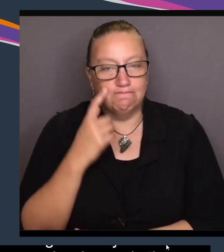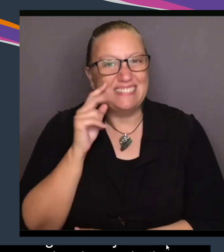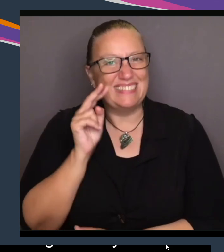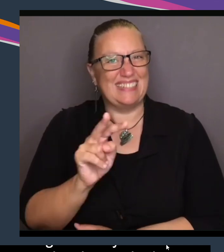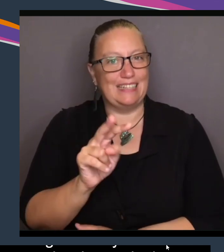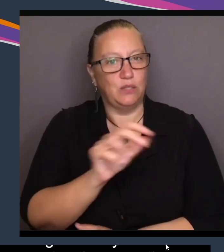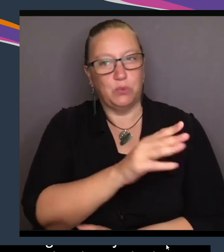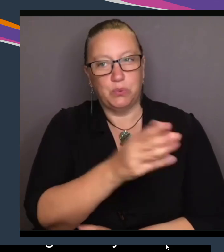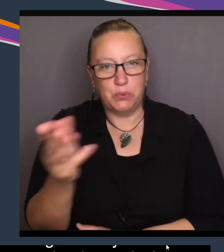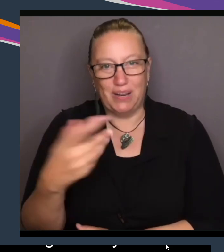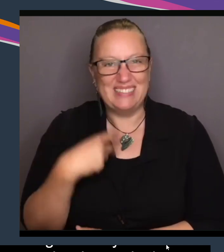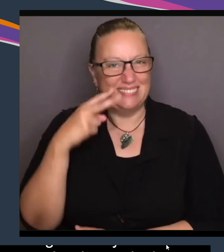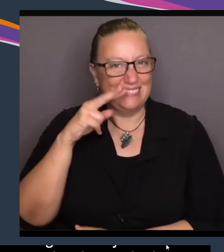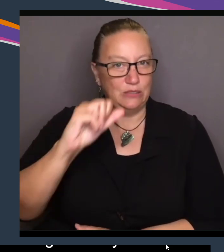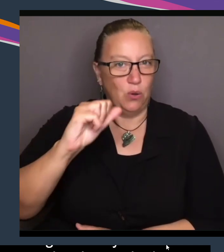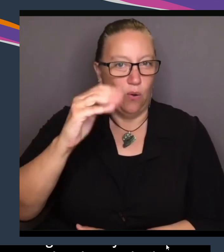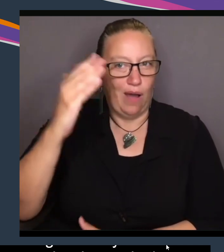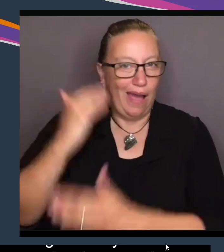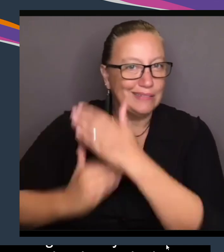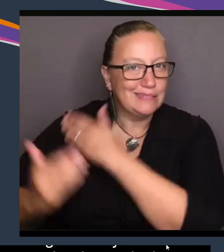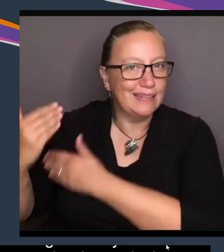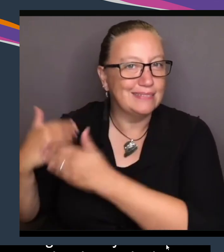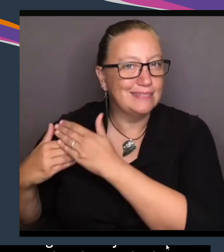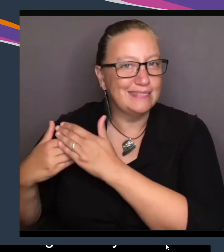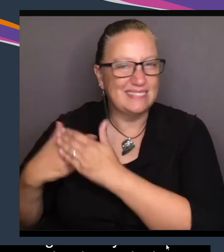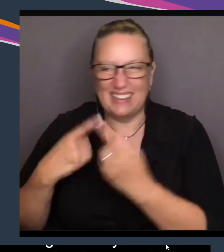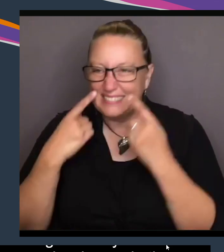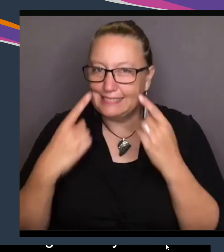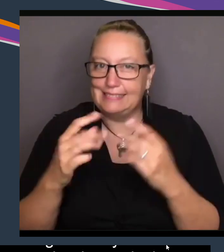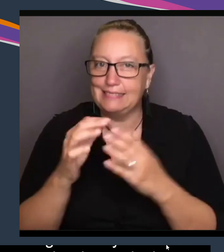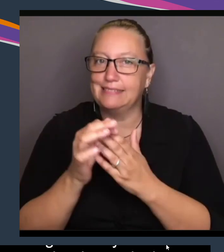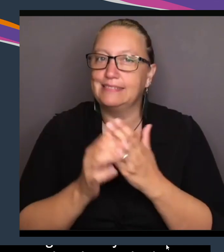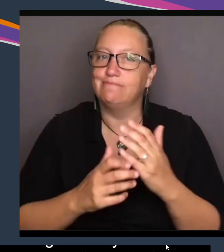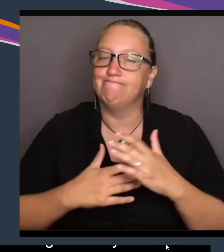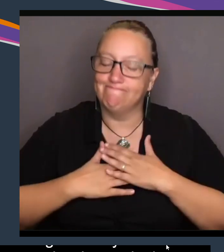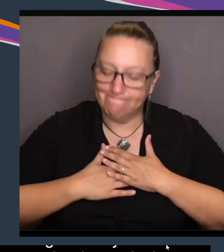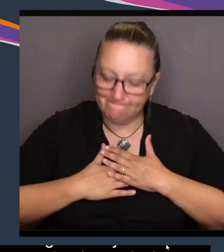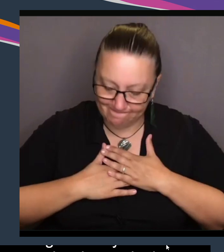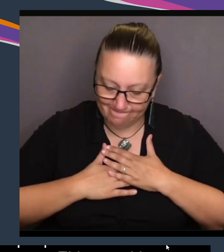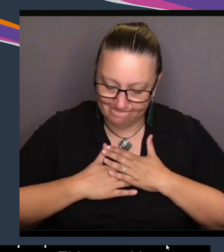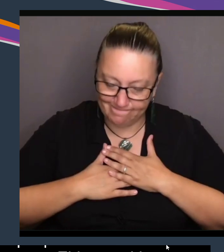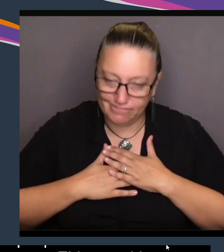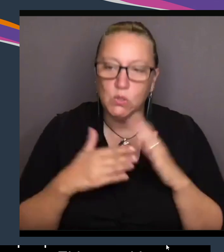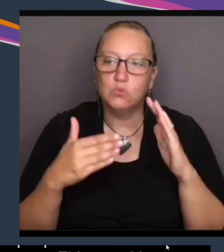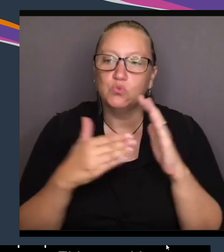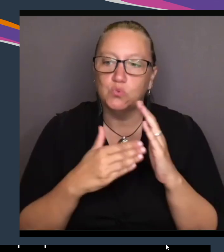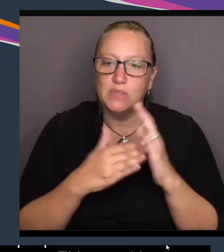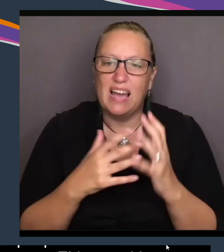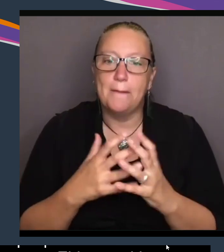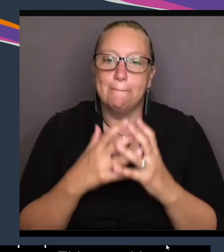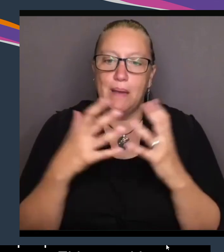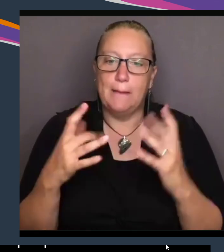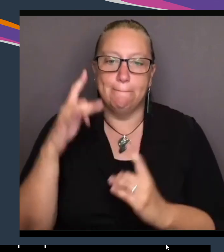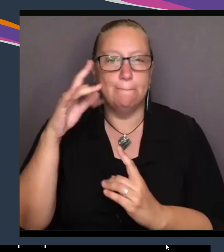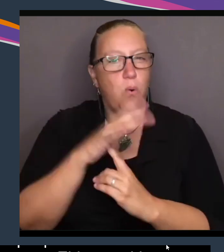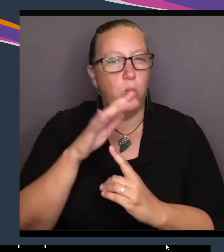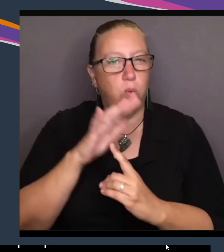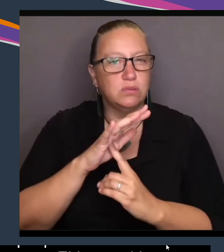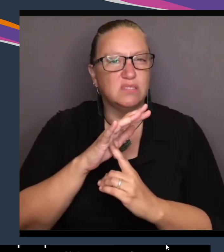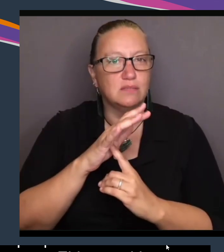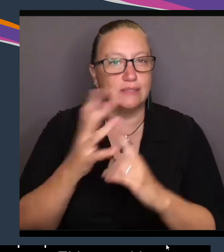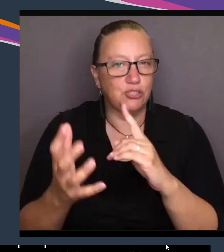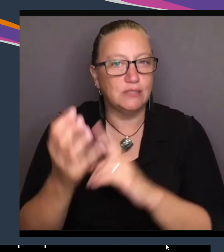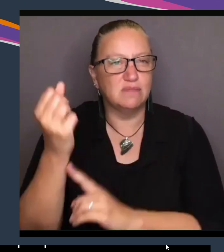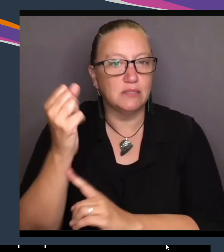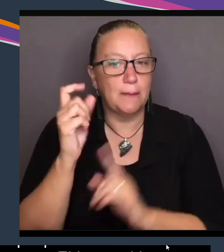While today is a hugely positive milestone, our discussions are on the safety of people with disability, and we